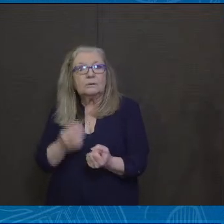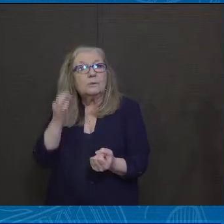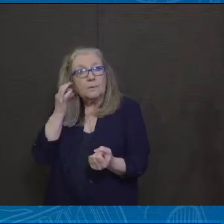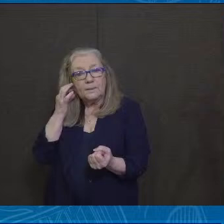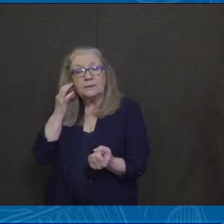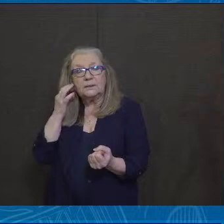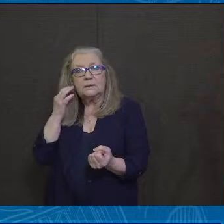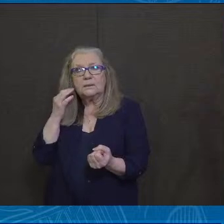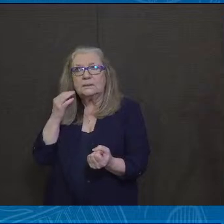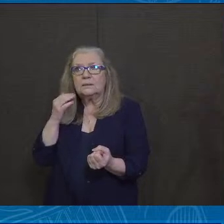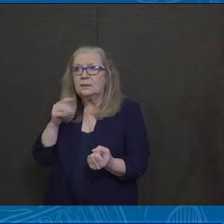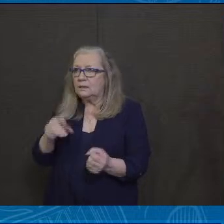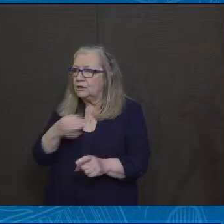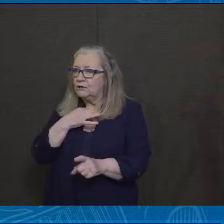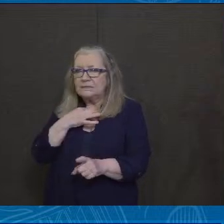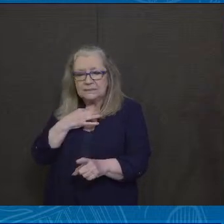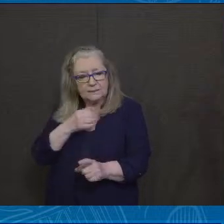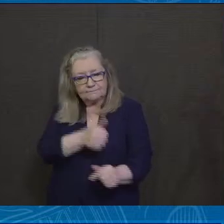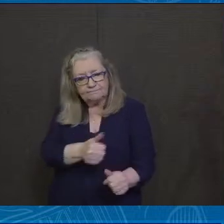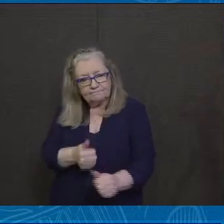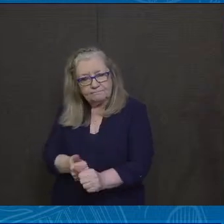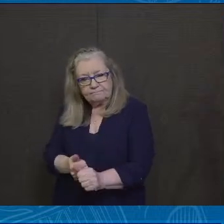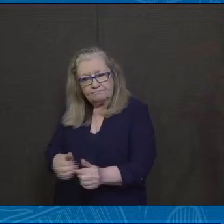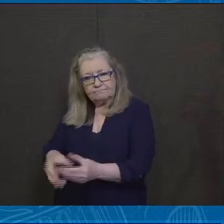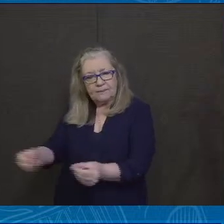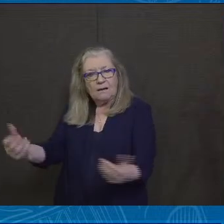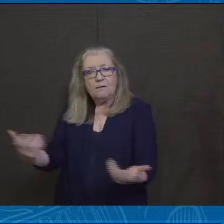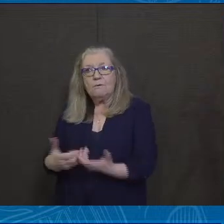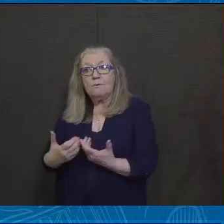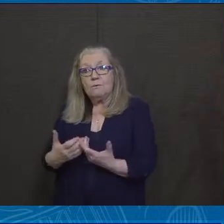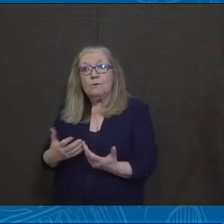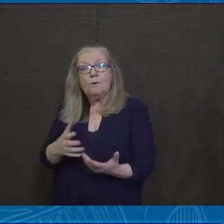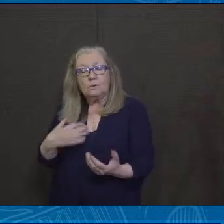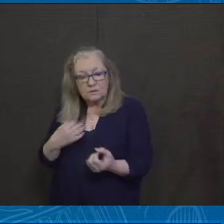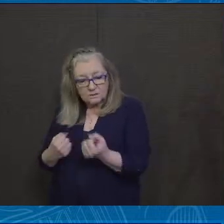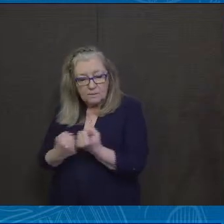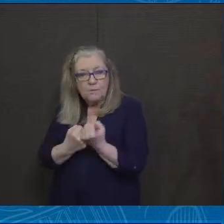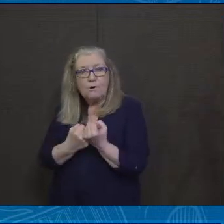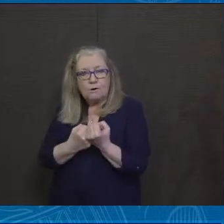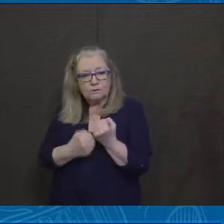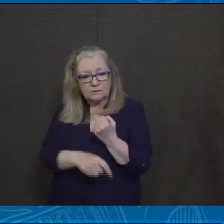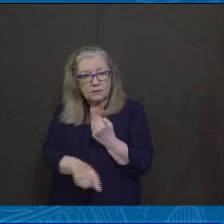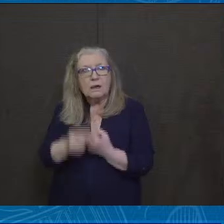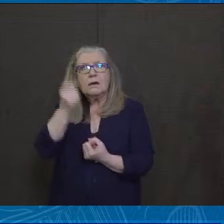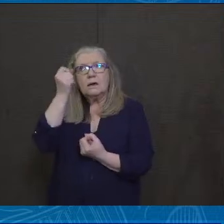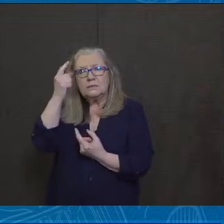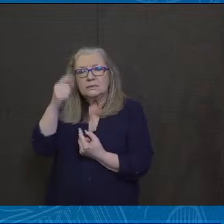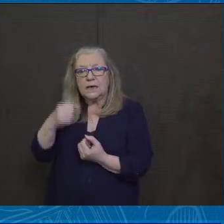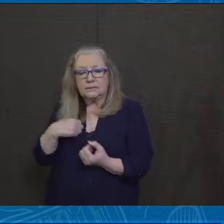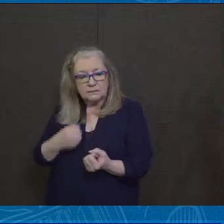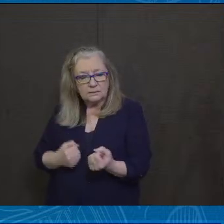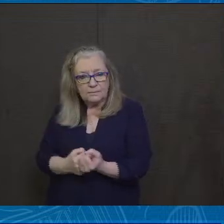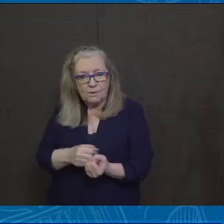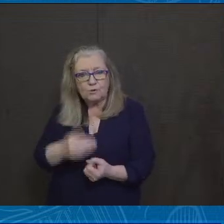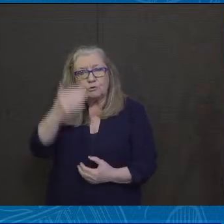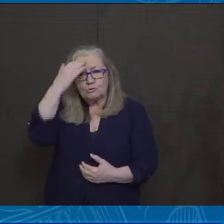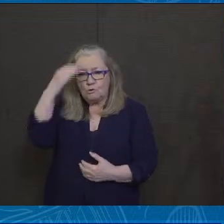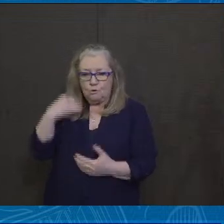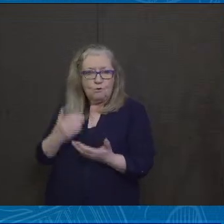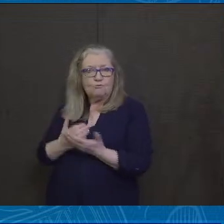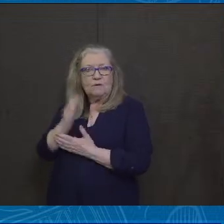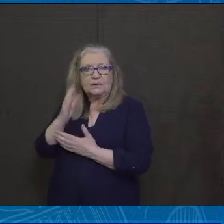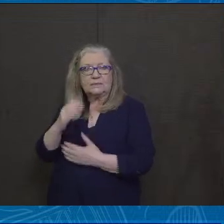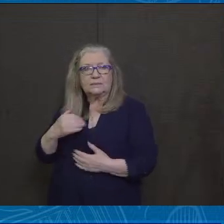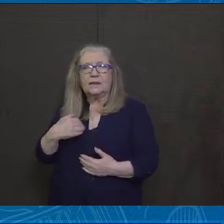the risk because its deeper impact. We support them to understand, know their rights in emergency, and